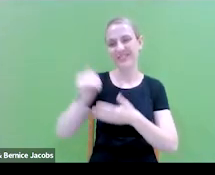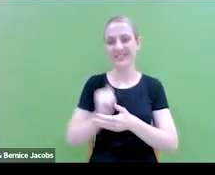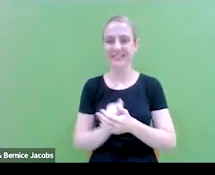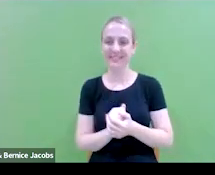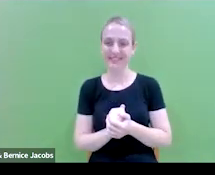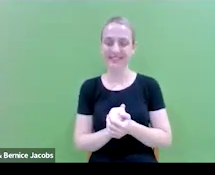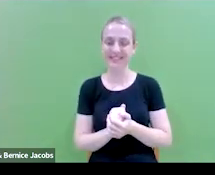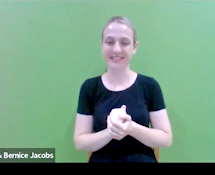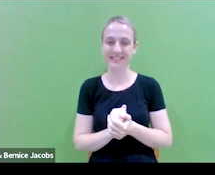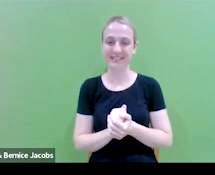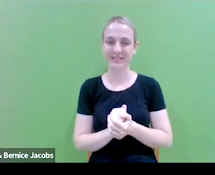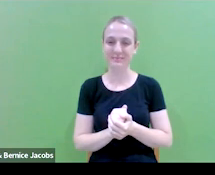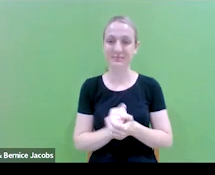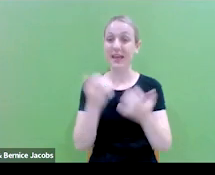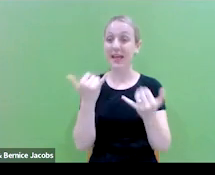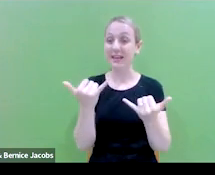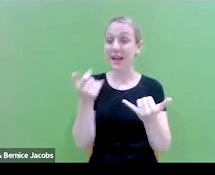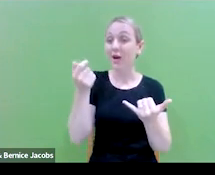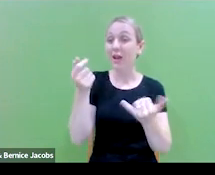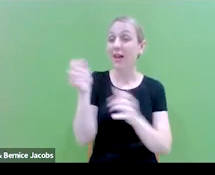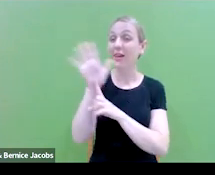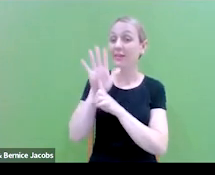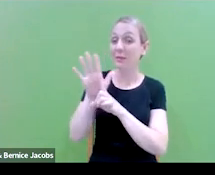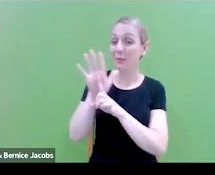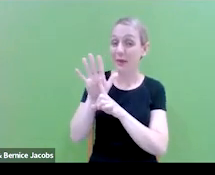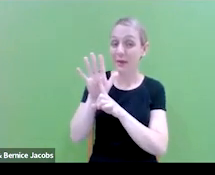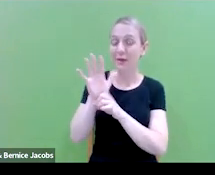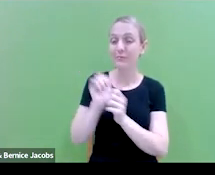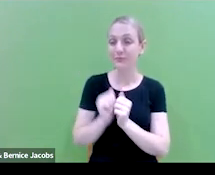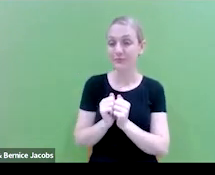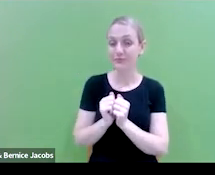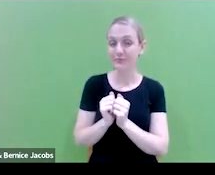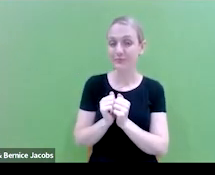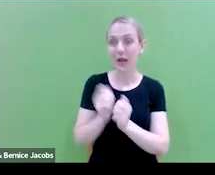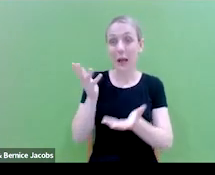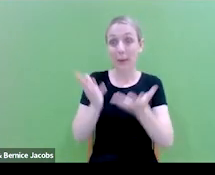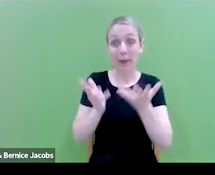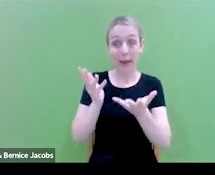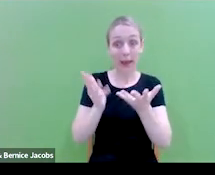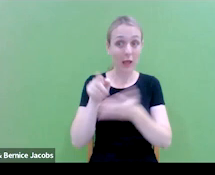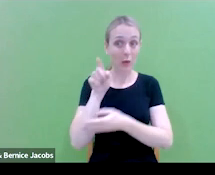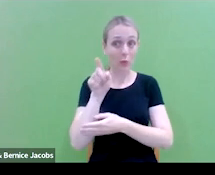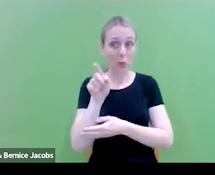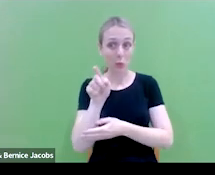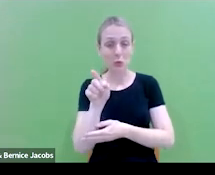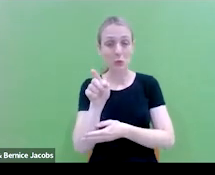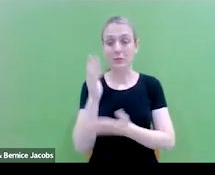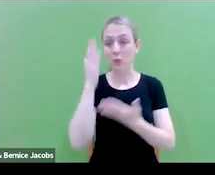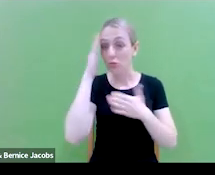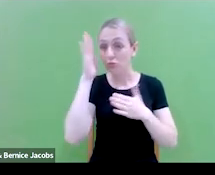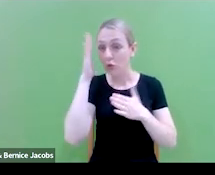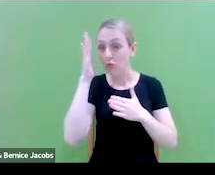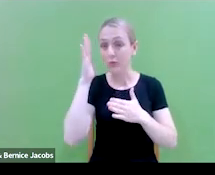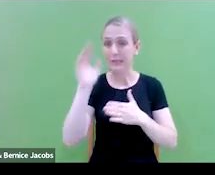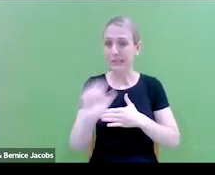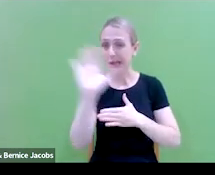Okay, so let's give you some background on the interaction. Oh, sorry. If you are not familiar with the South African